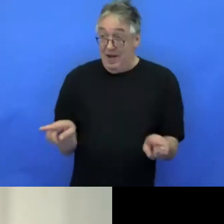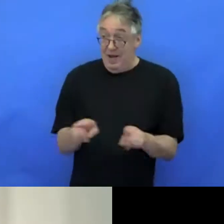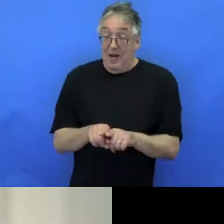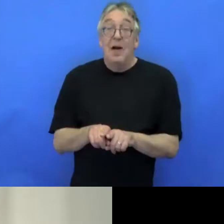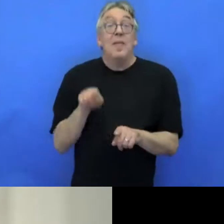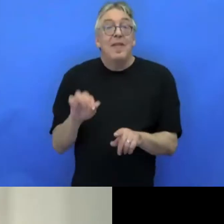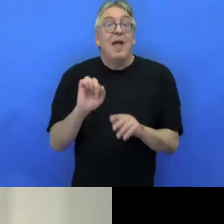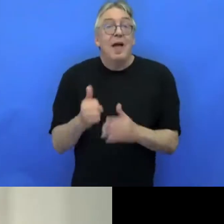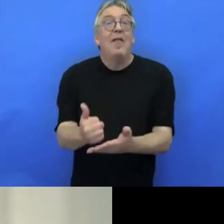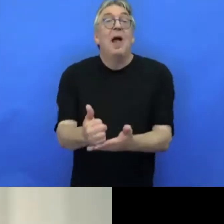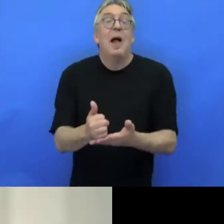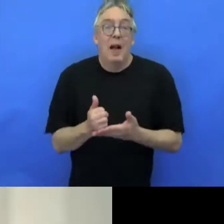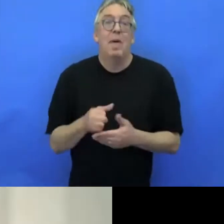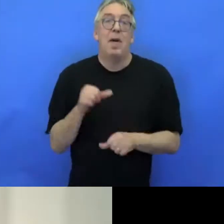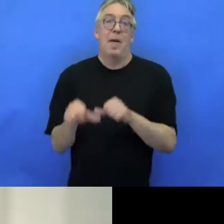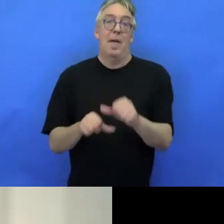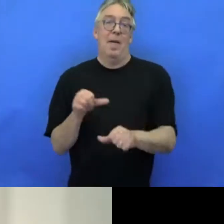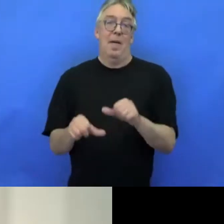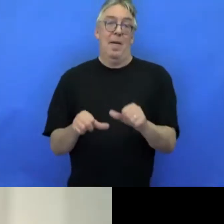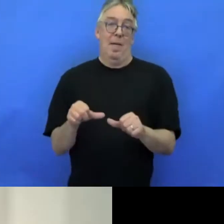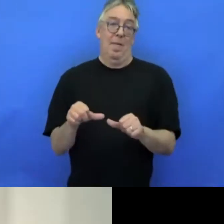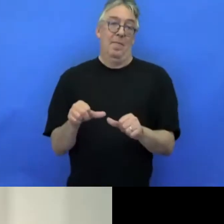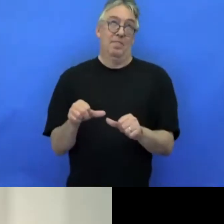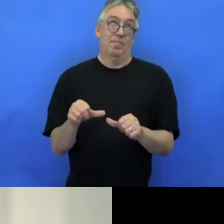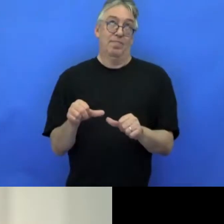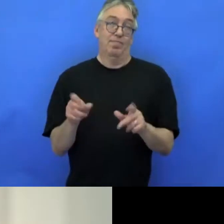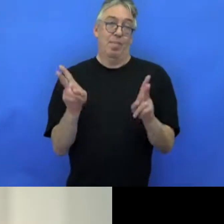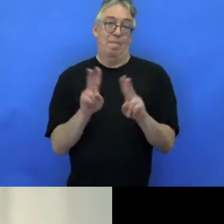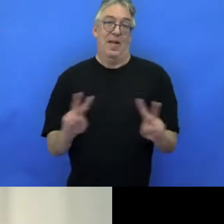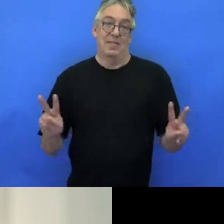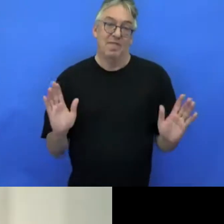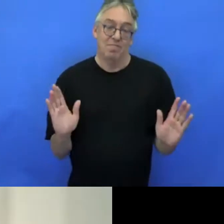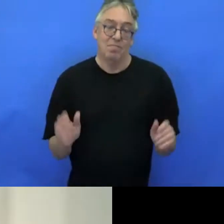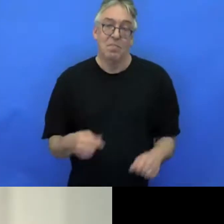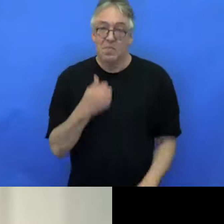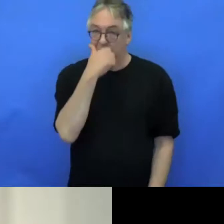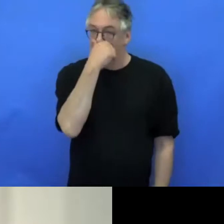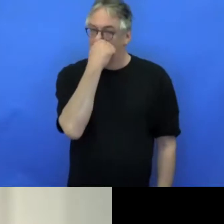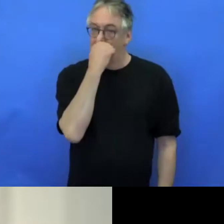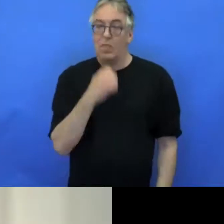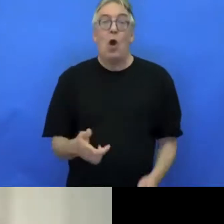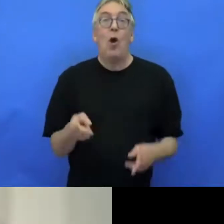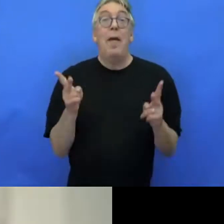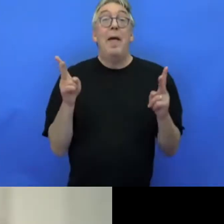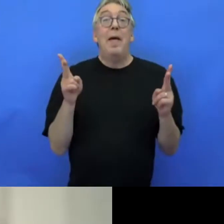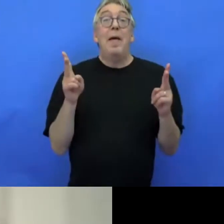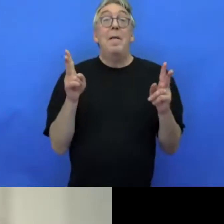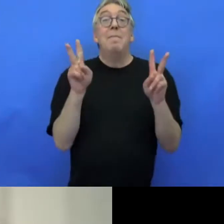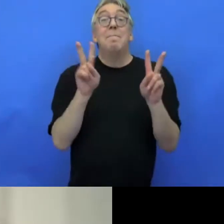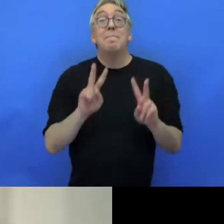simply be a process of truce where the existing conflicts between different